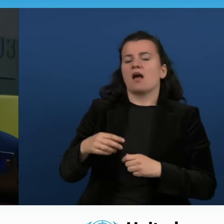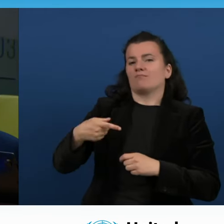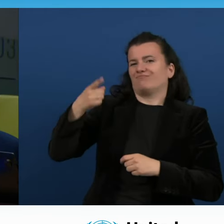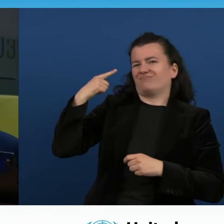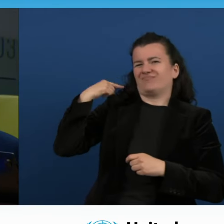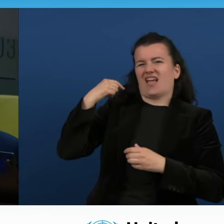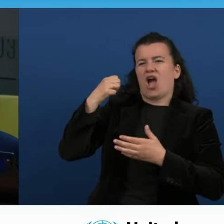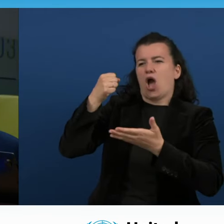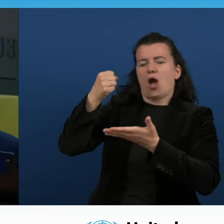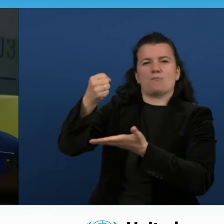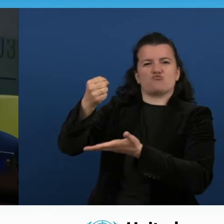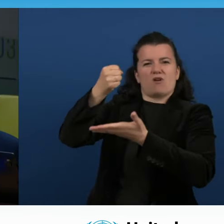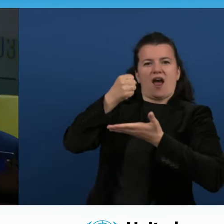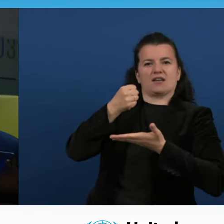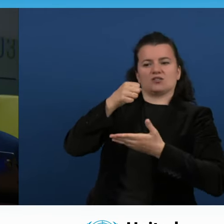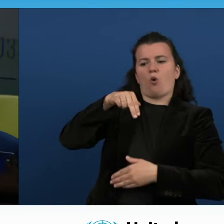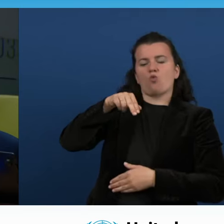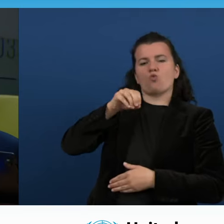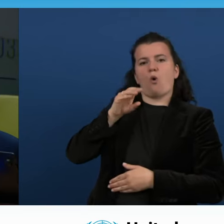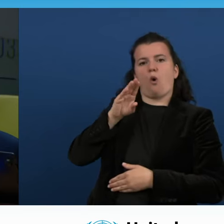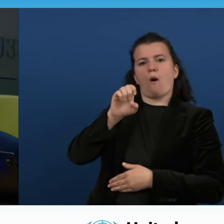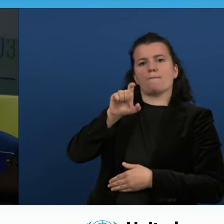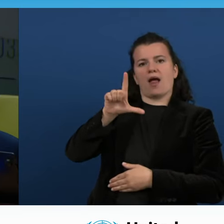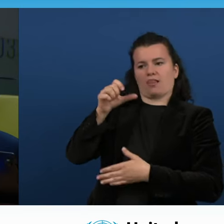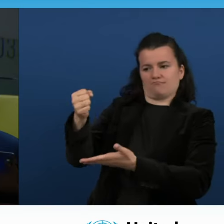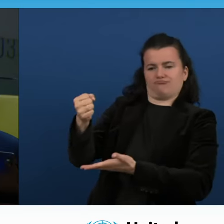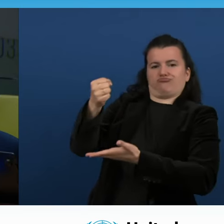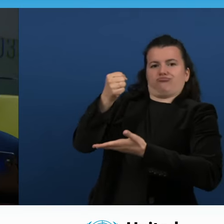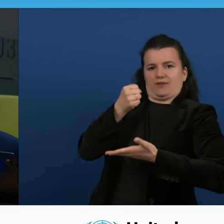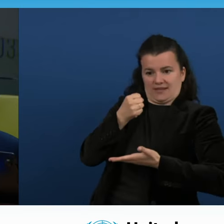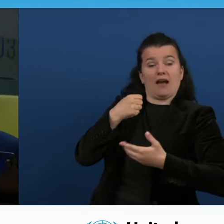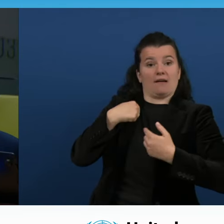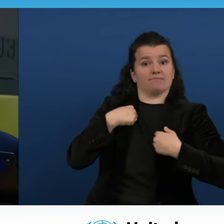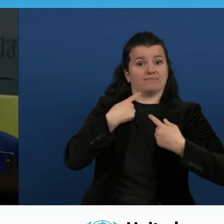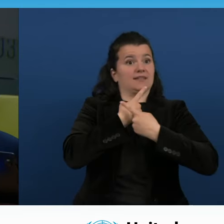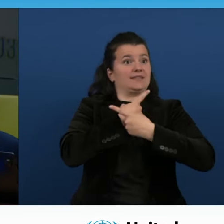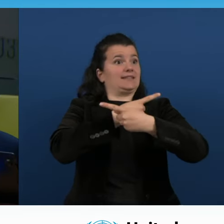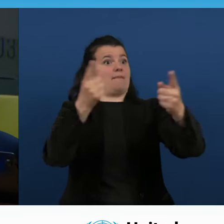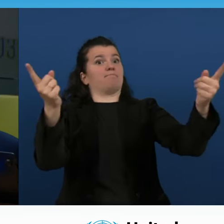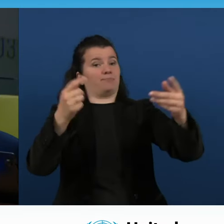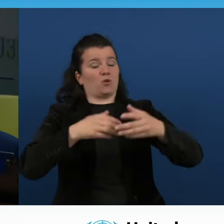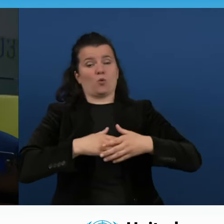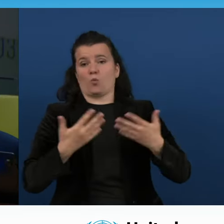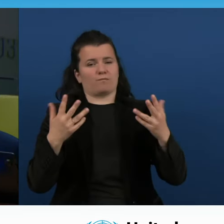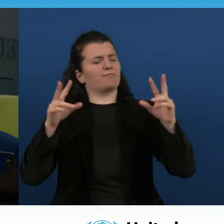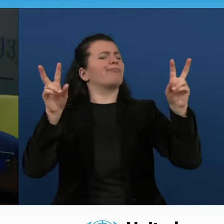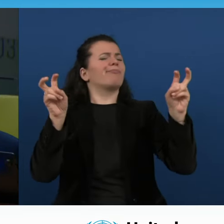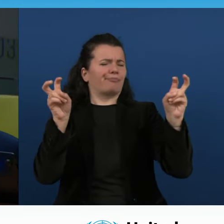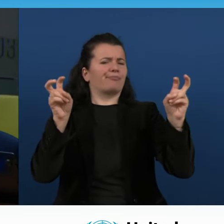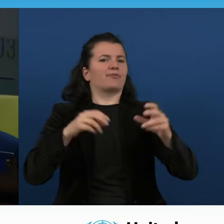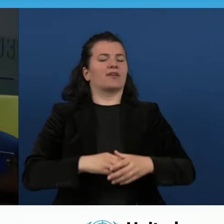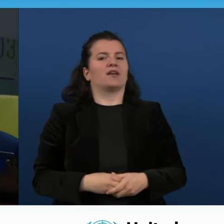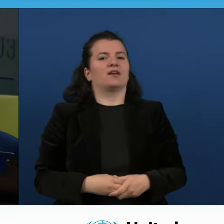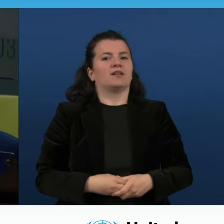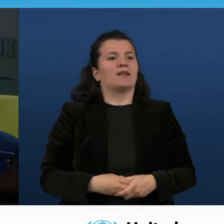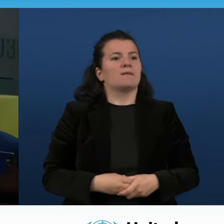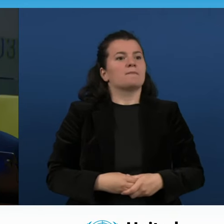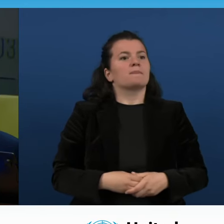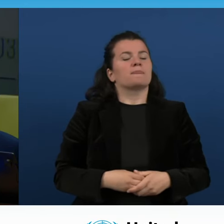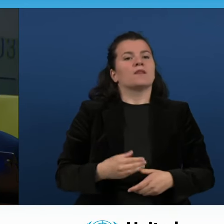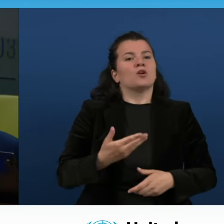young people of all the planet, and I quote, "You are coming and giving us the impetus that we